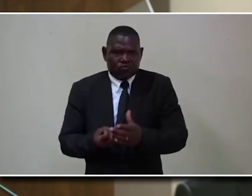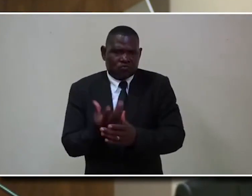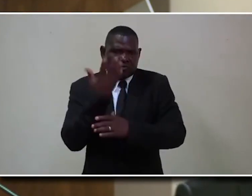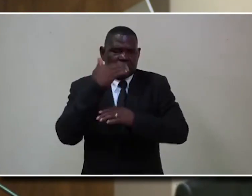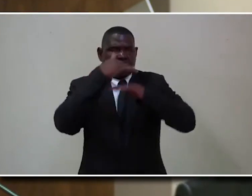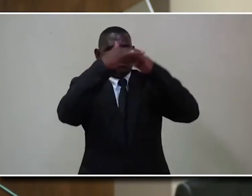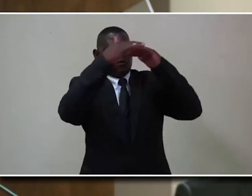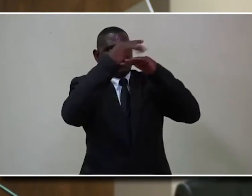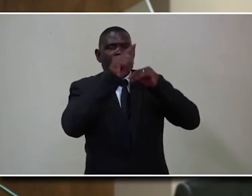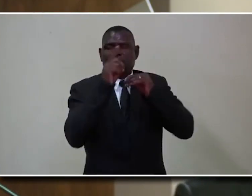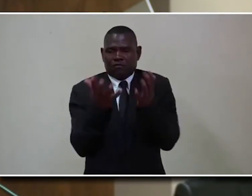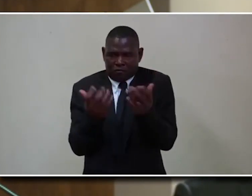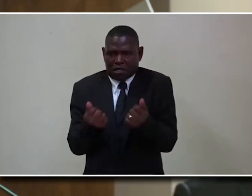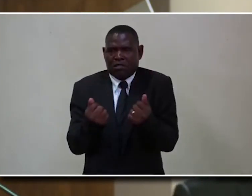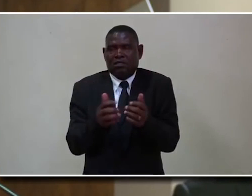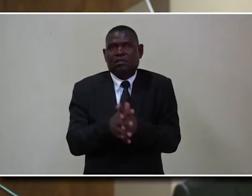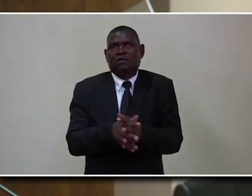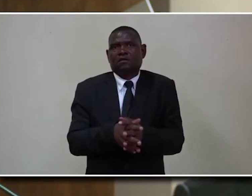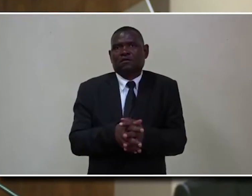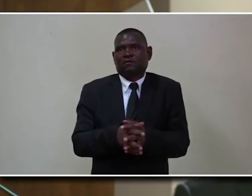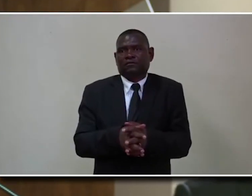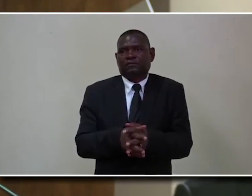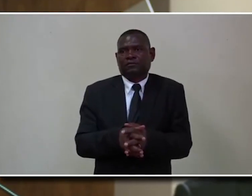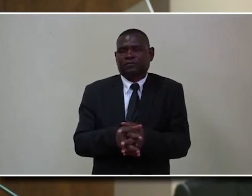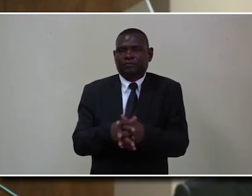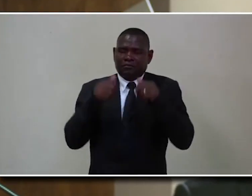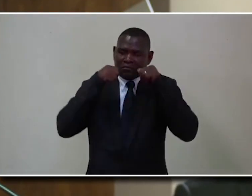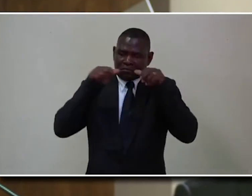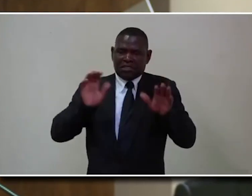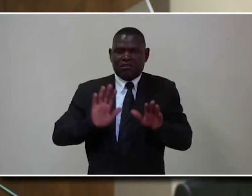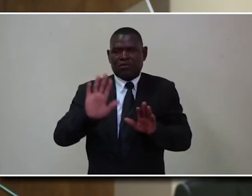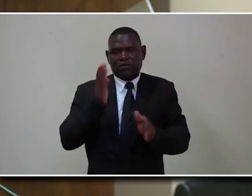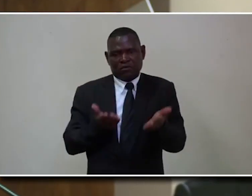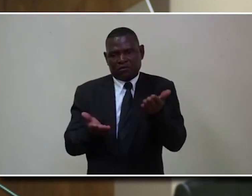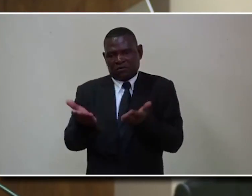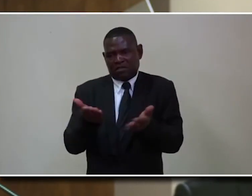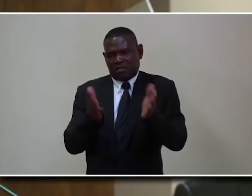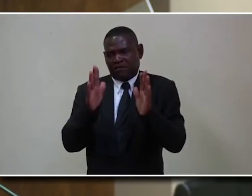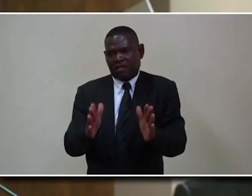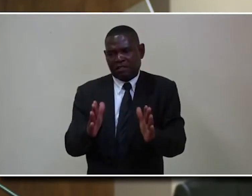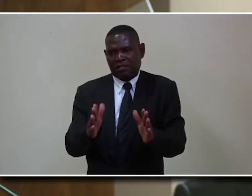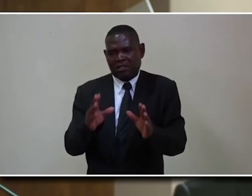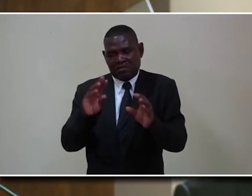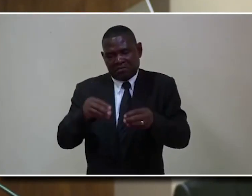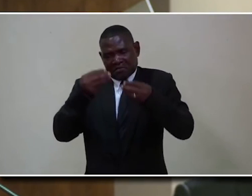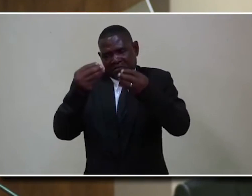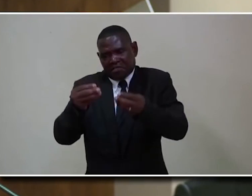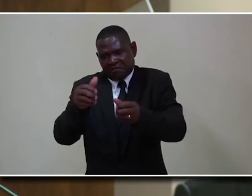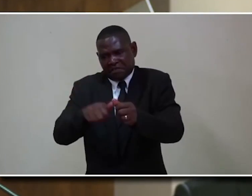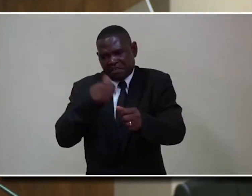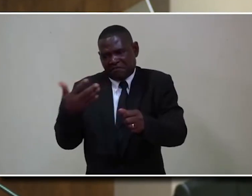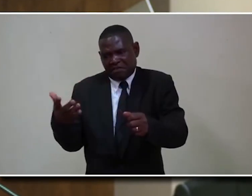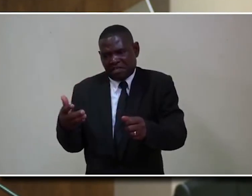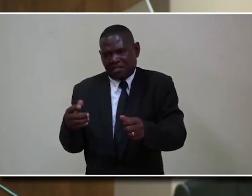desire. Itandizirani kuti ikule nafika pamsinko mamufuna. Bless your servants. Darisana nchito bana. And provide everything to your high